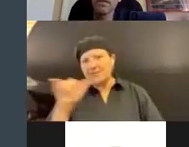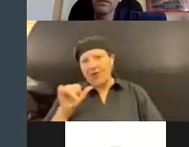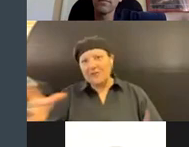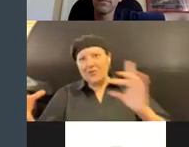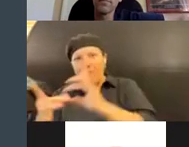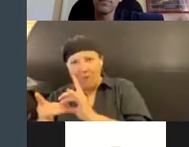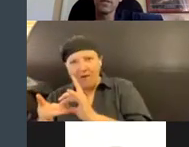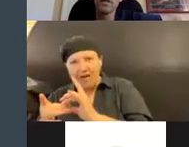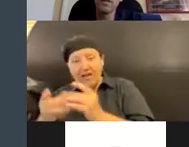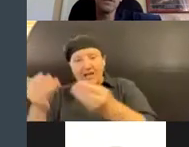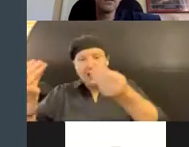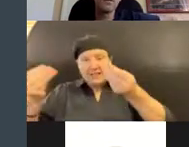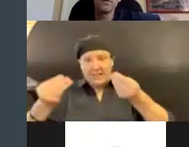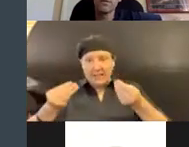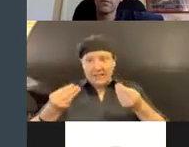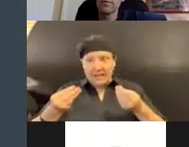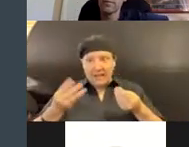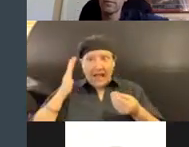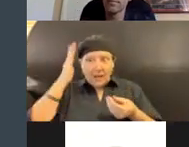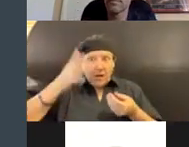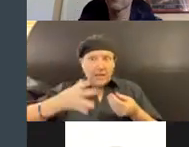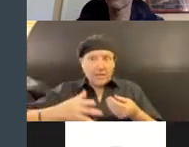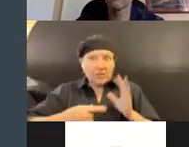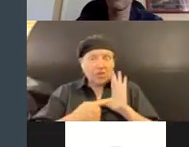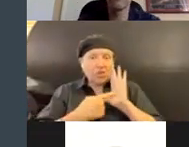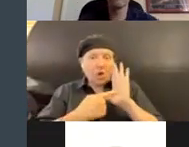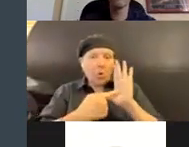let me grab this